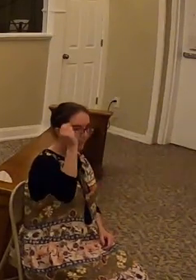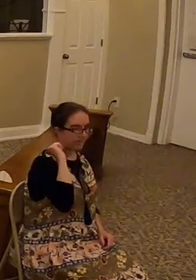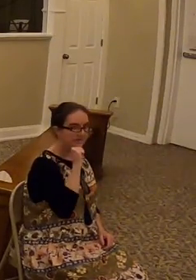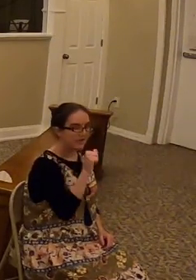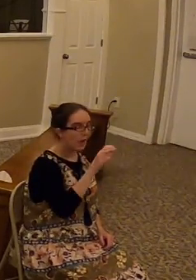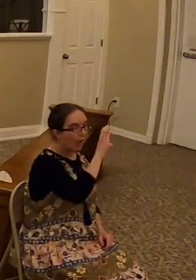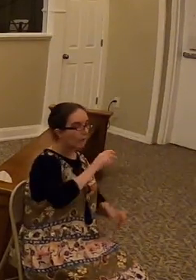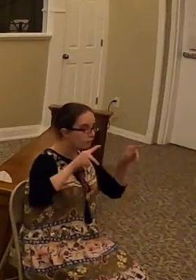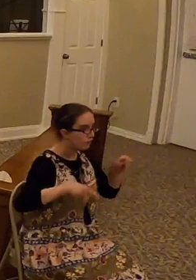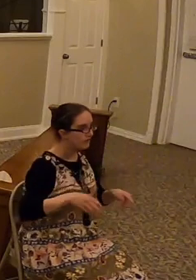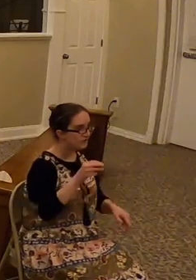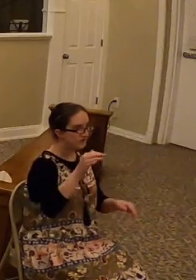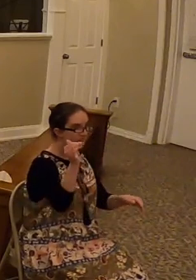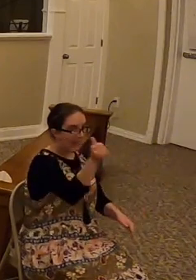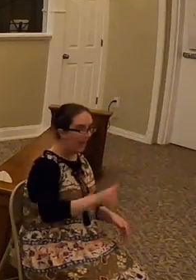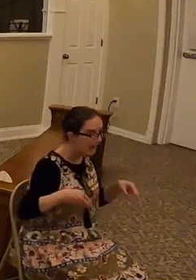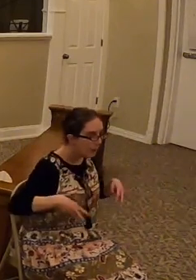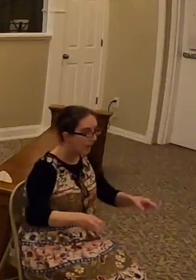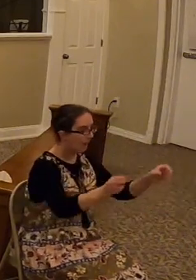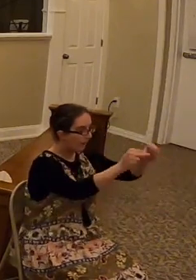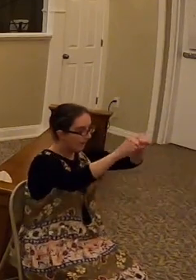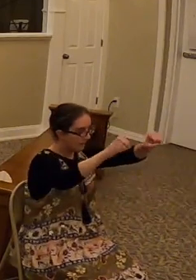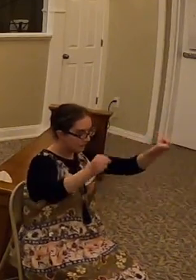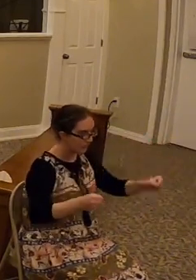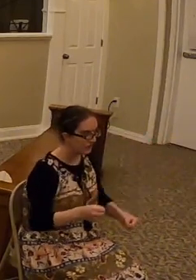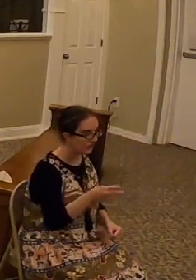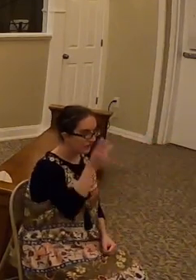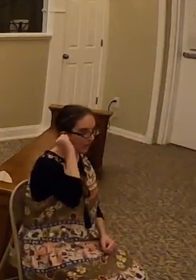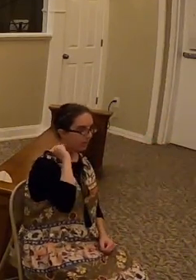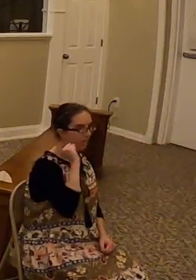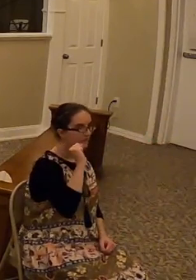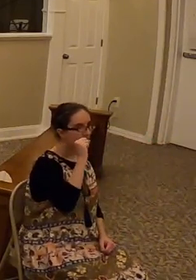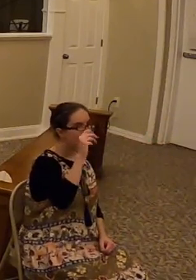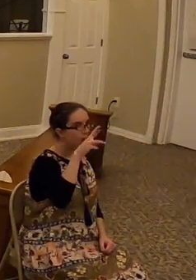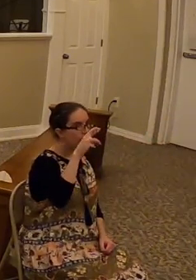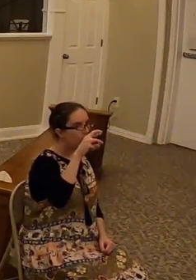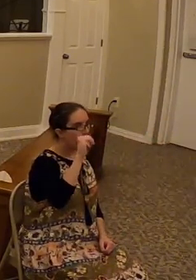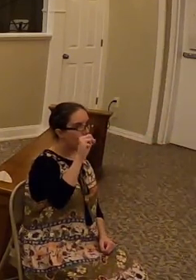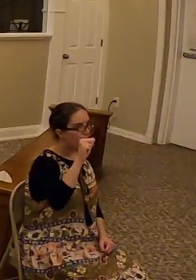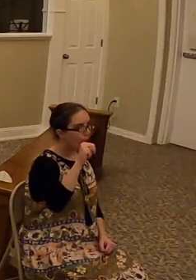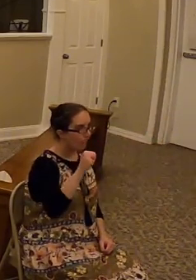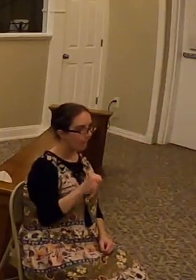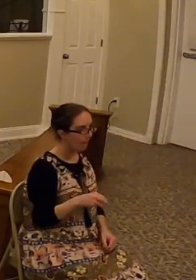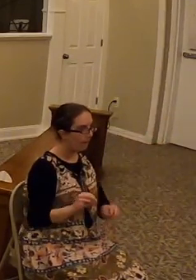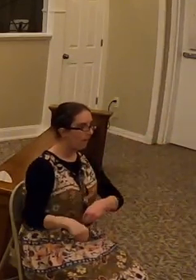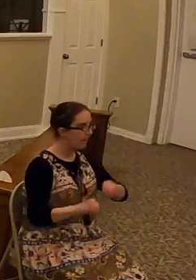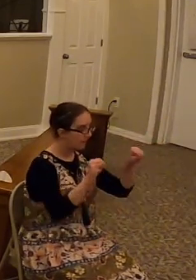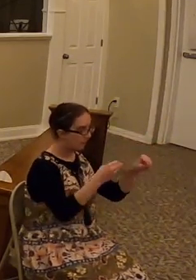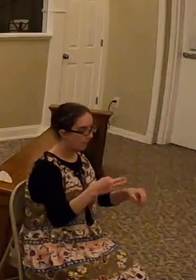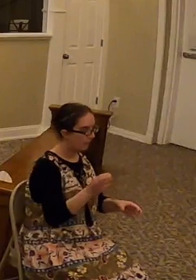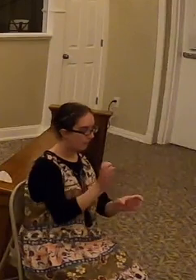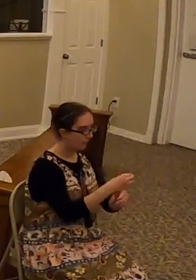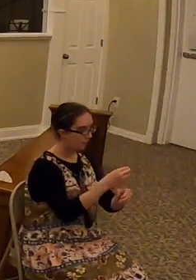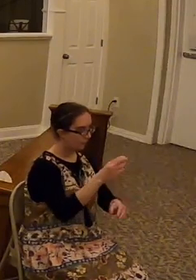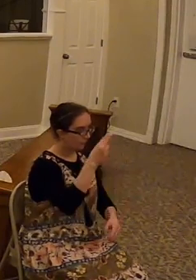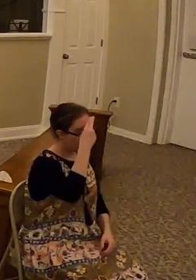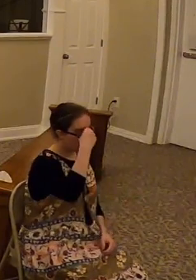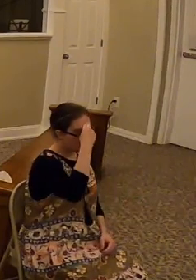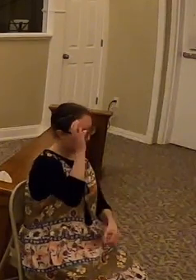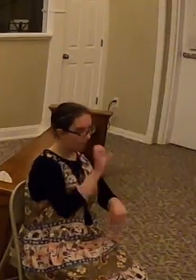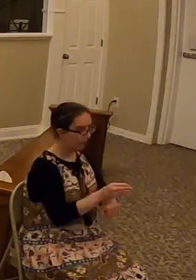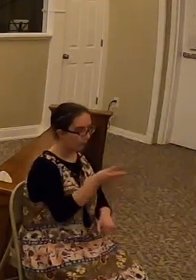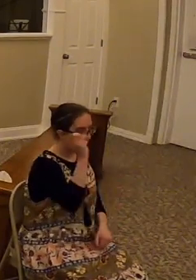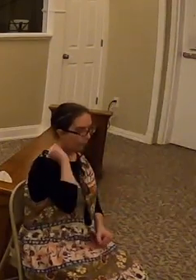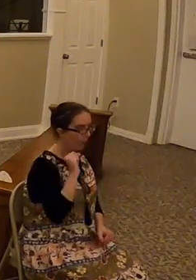in any way, shape, or form. No, he was a Roman emperor. Right. His move of creating the Catholic Church